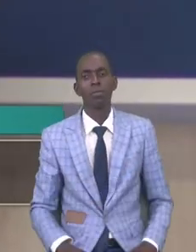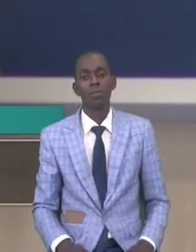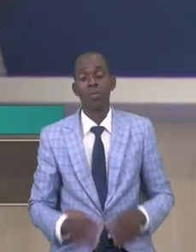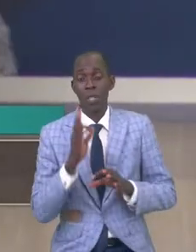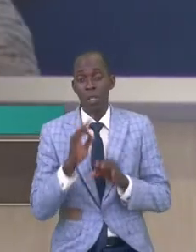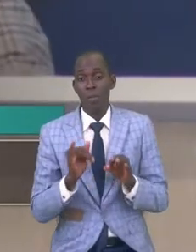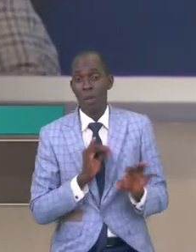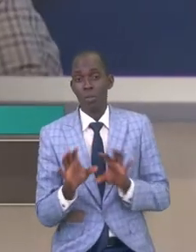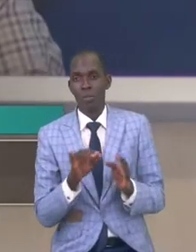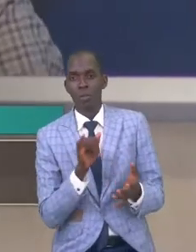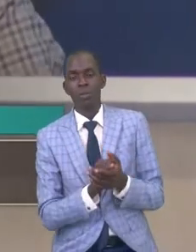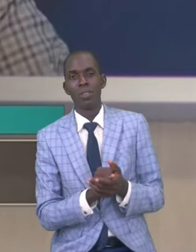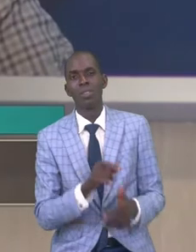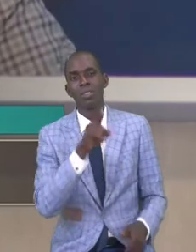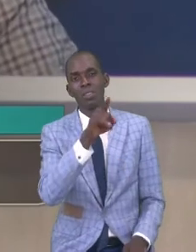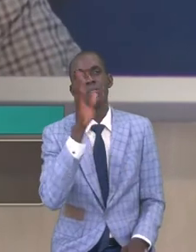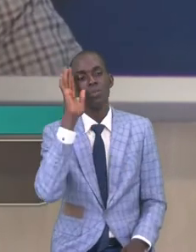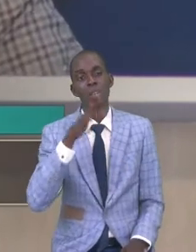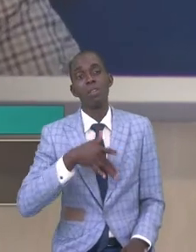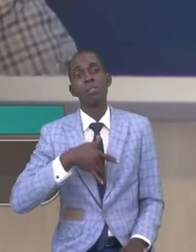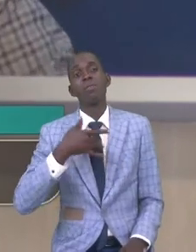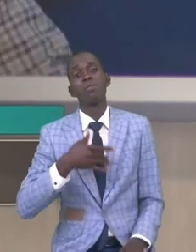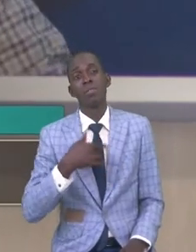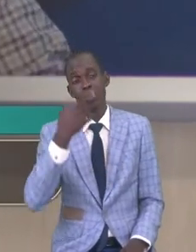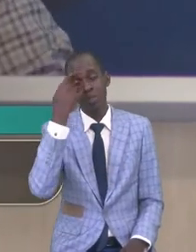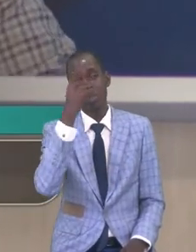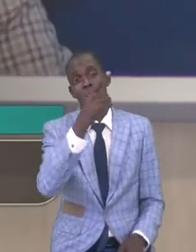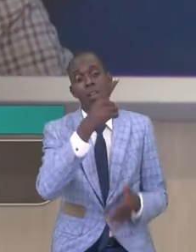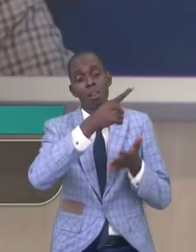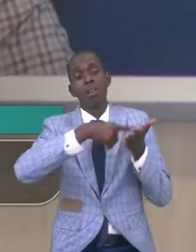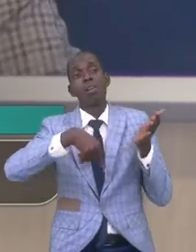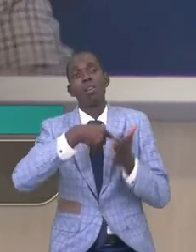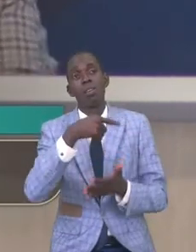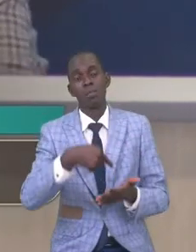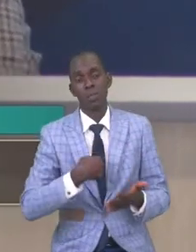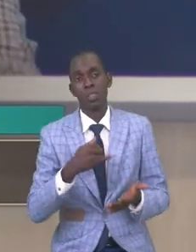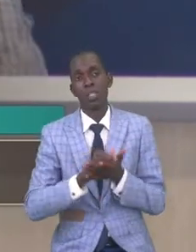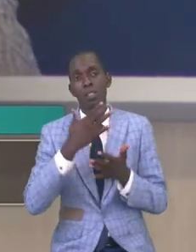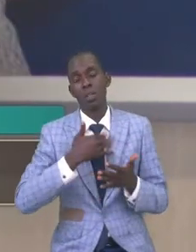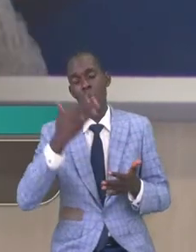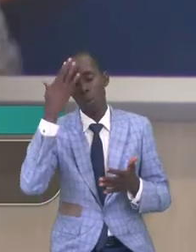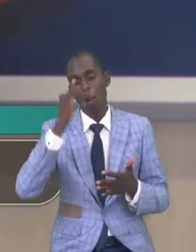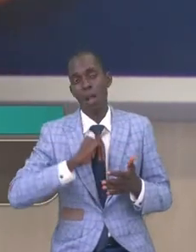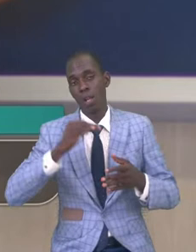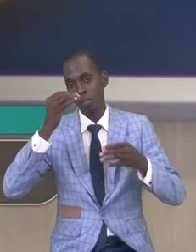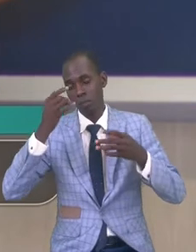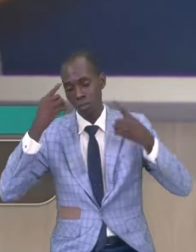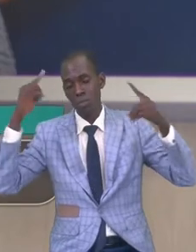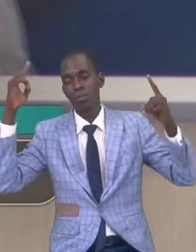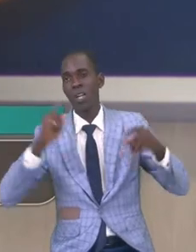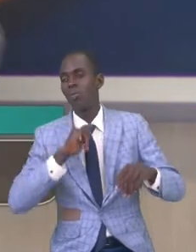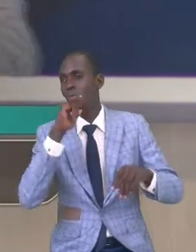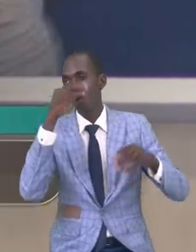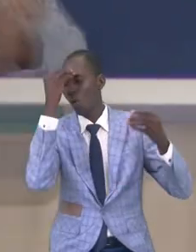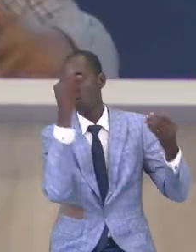that, he will think it's because he said it that I did it. I will not do it now.